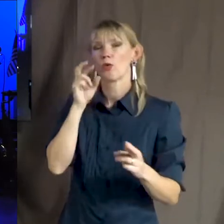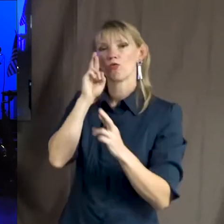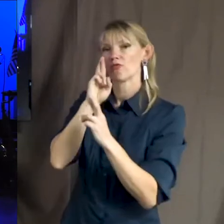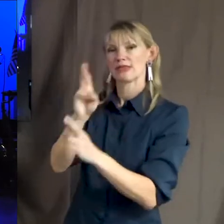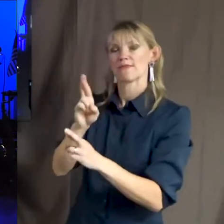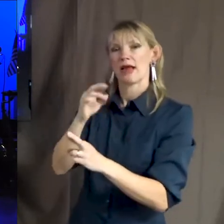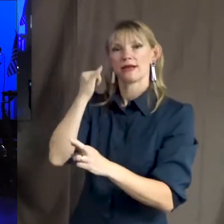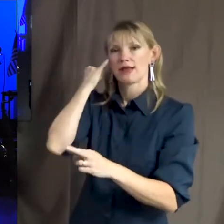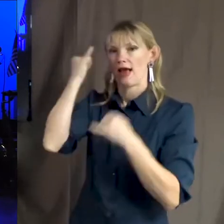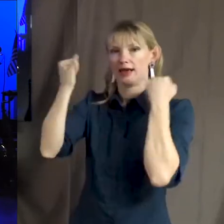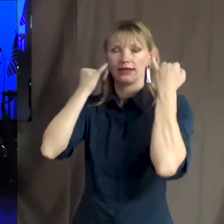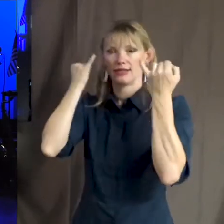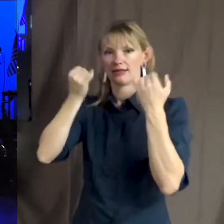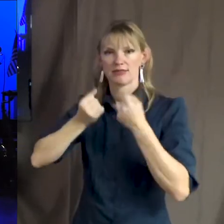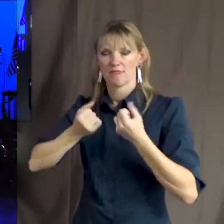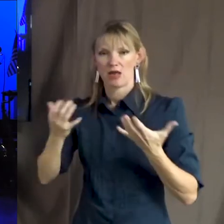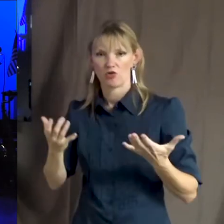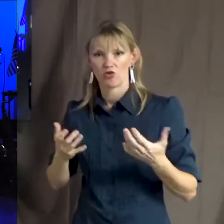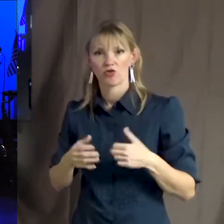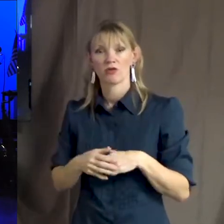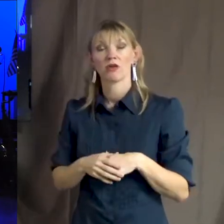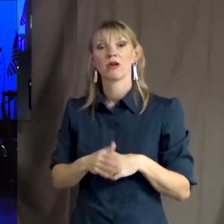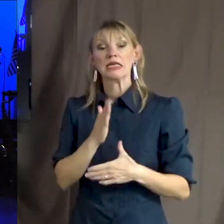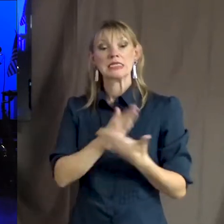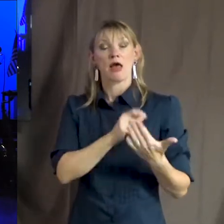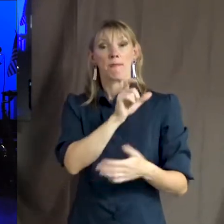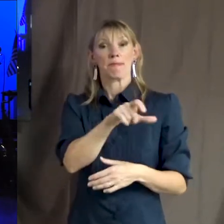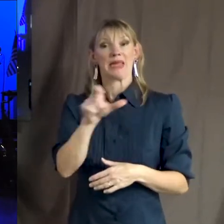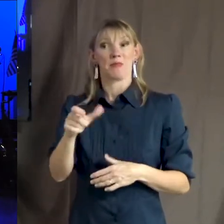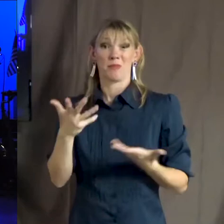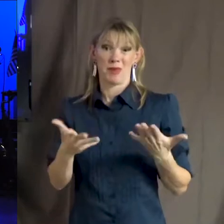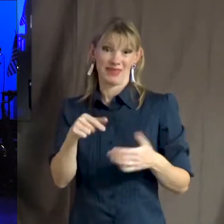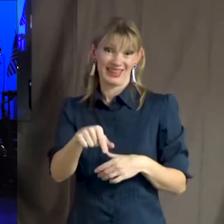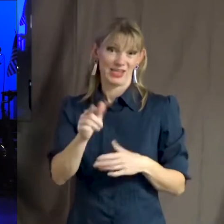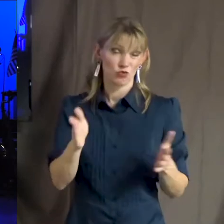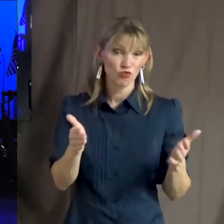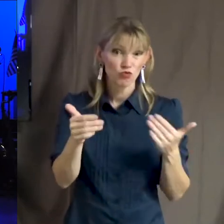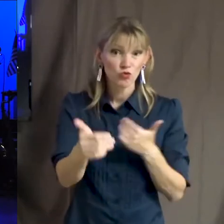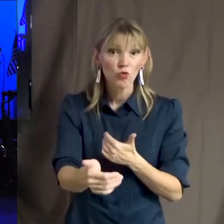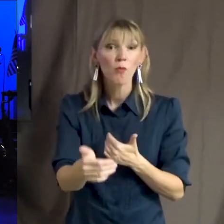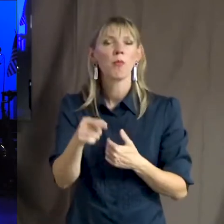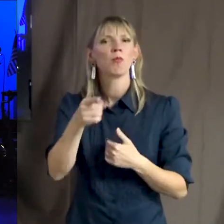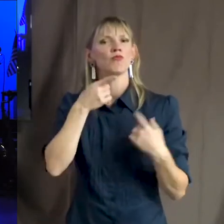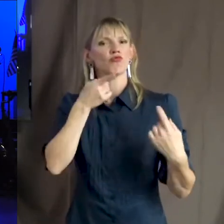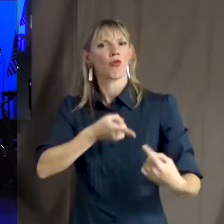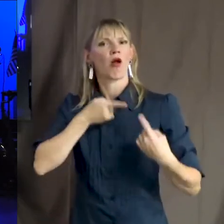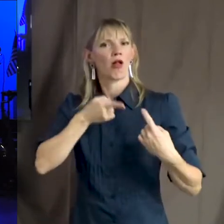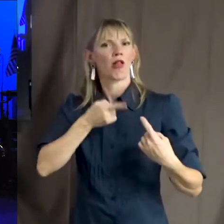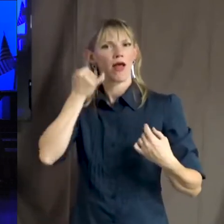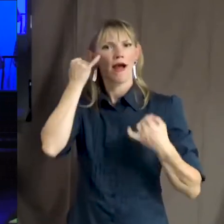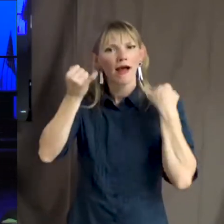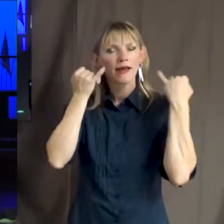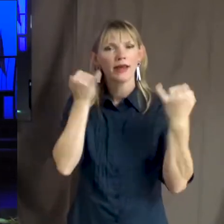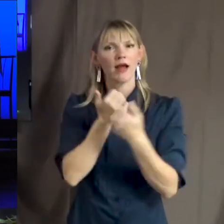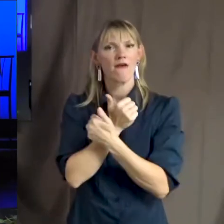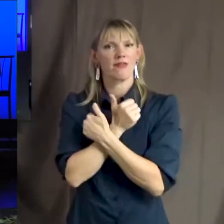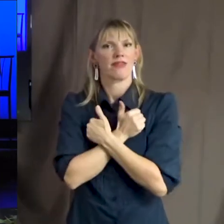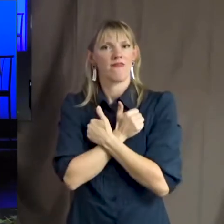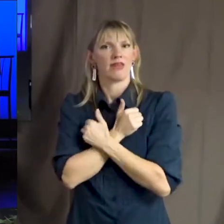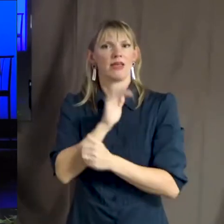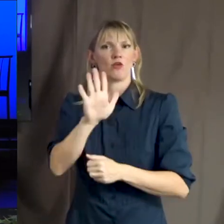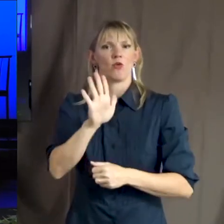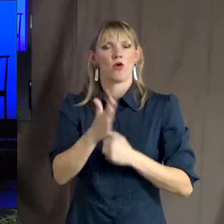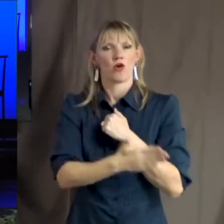ideas very much. There are people, and perhaps people in this room, who struggle with this idea of loving your